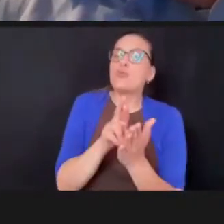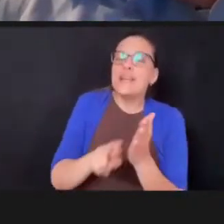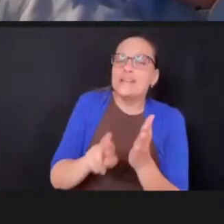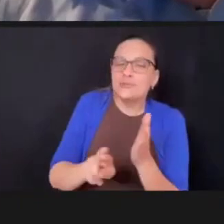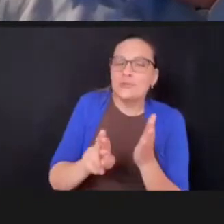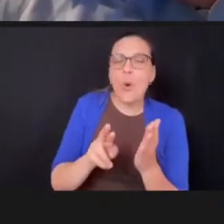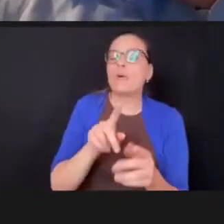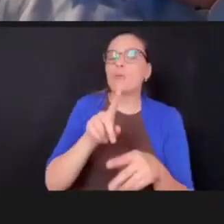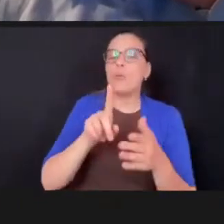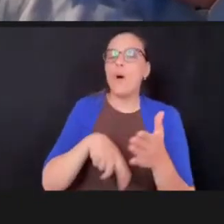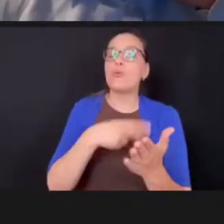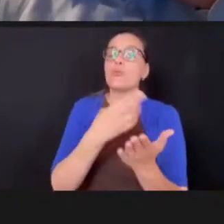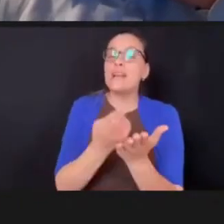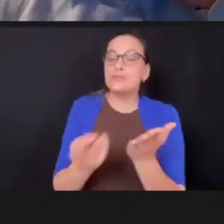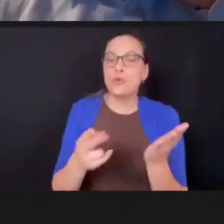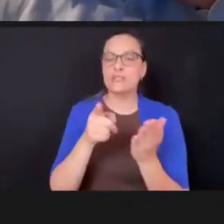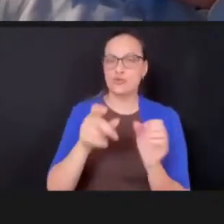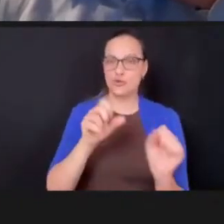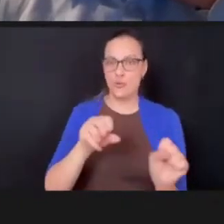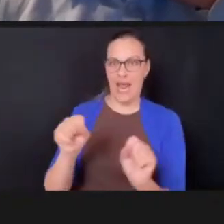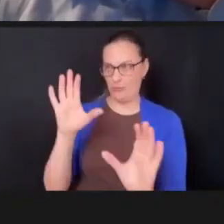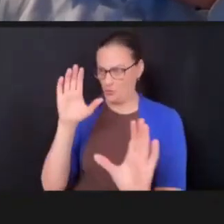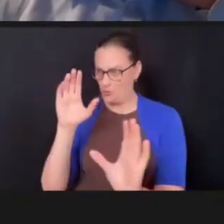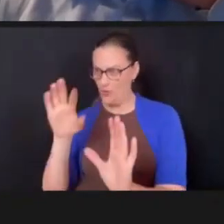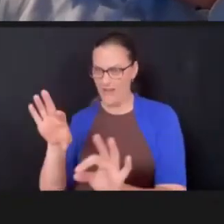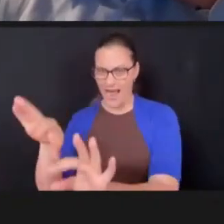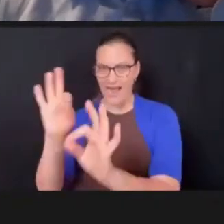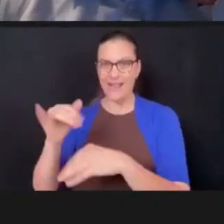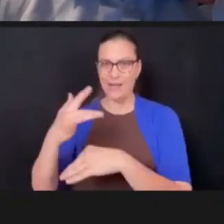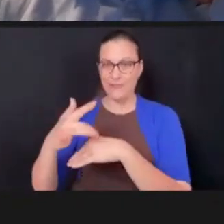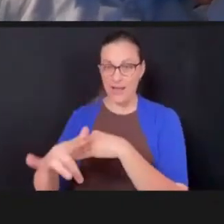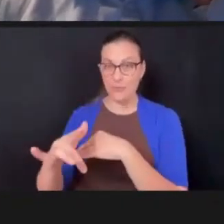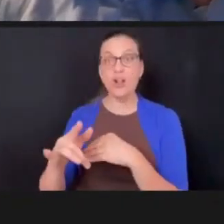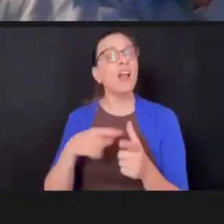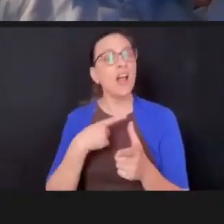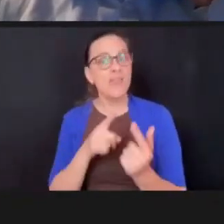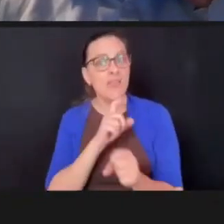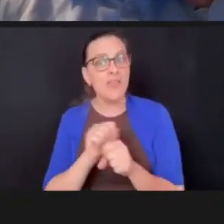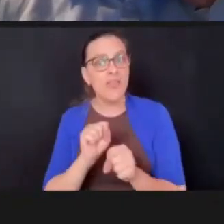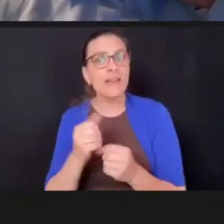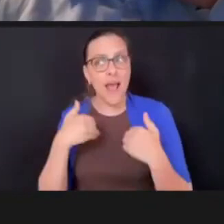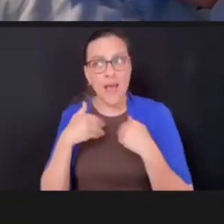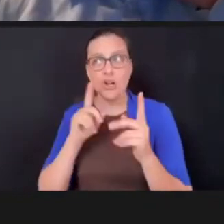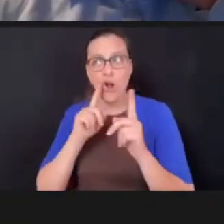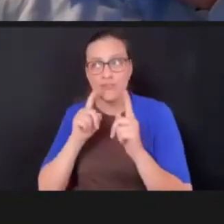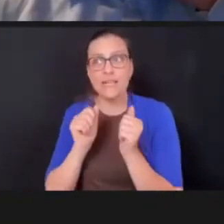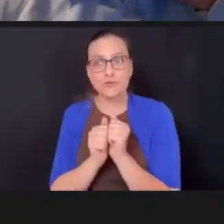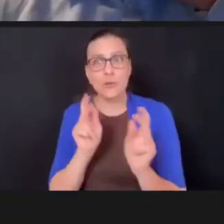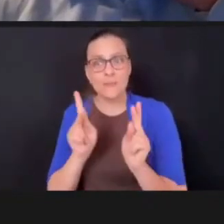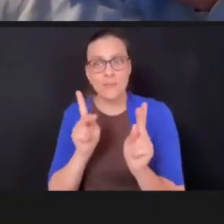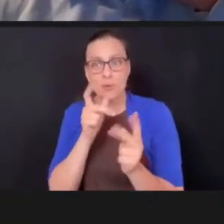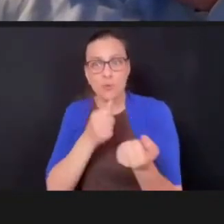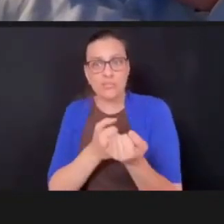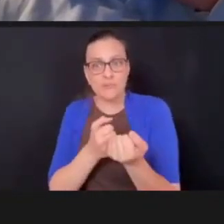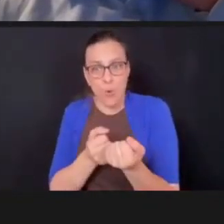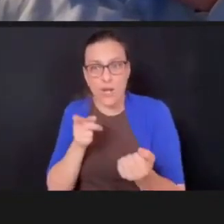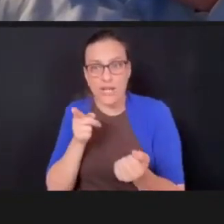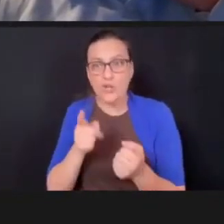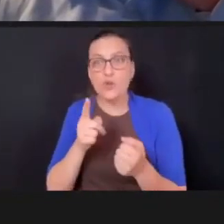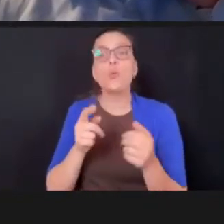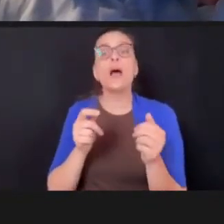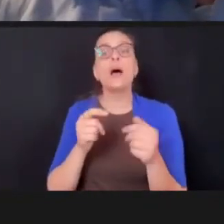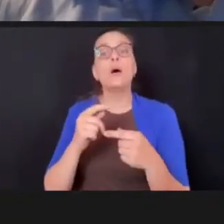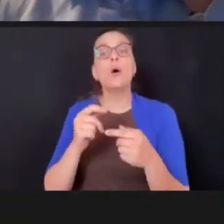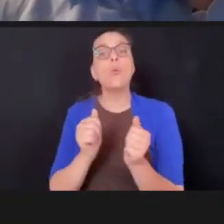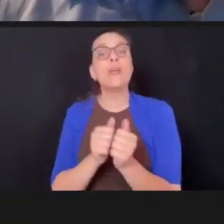a conversation with the people who are supporting you about what you've already identified as